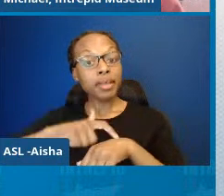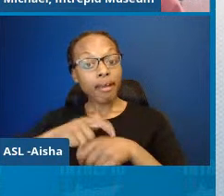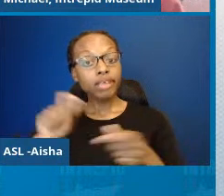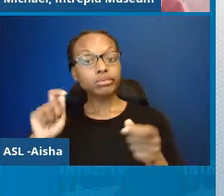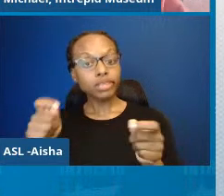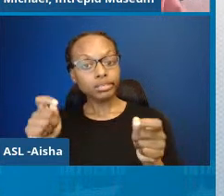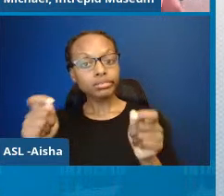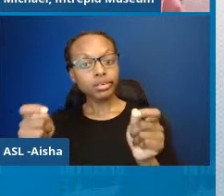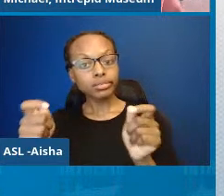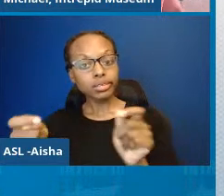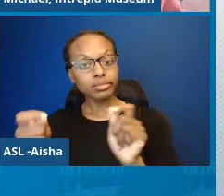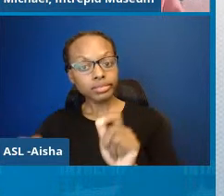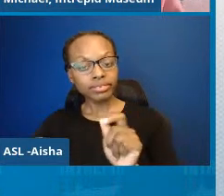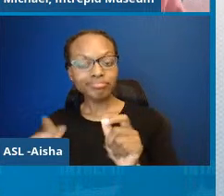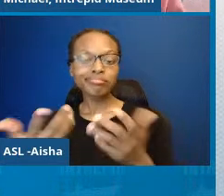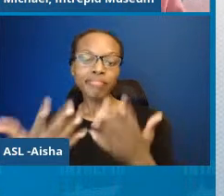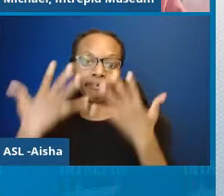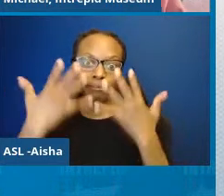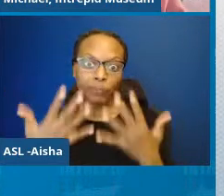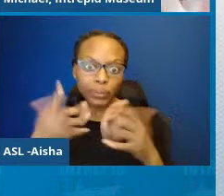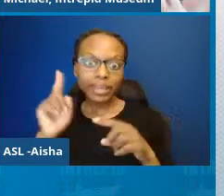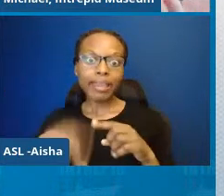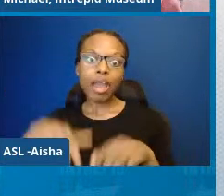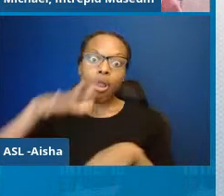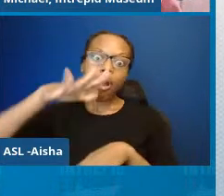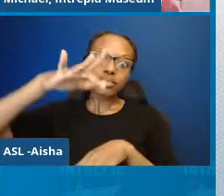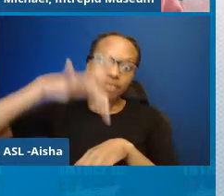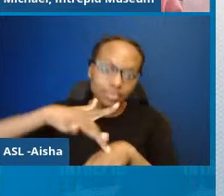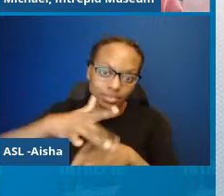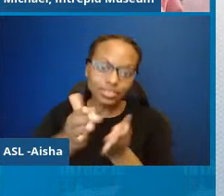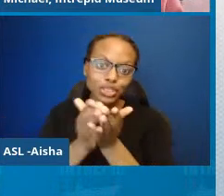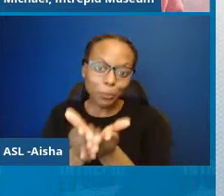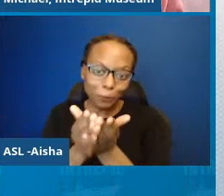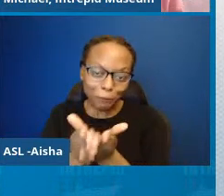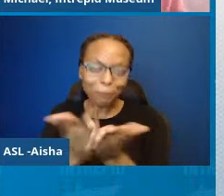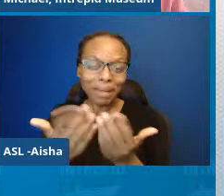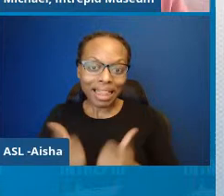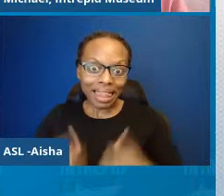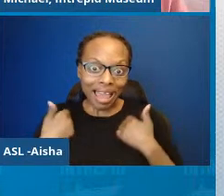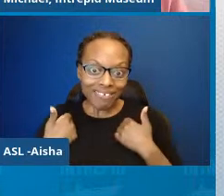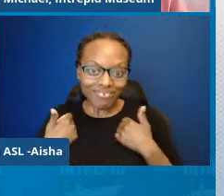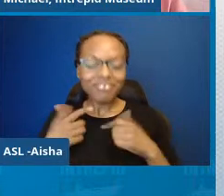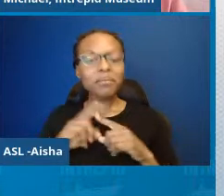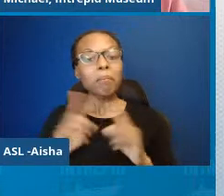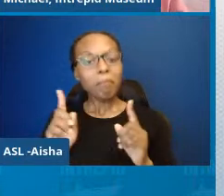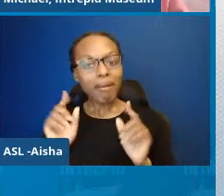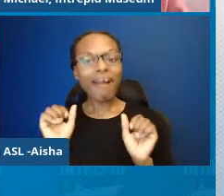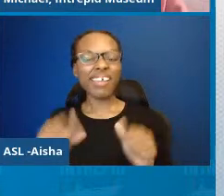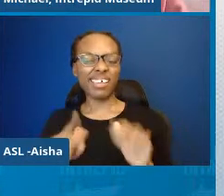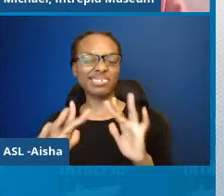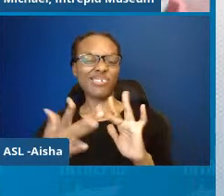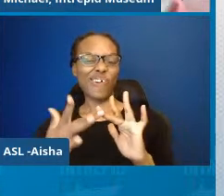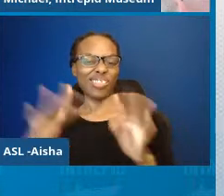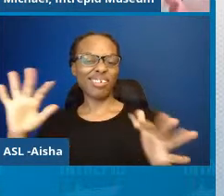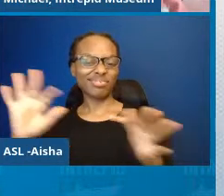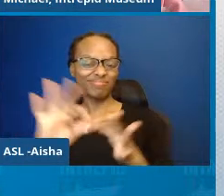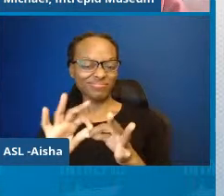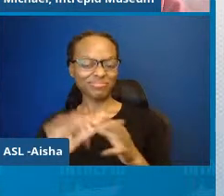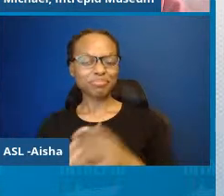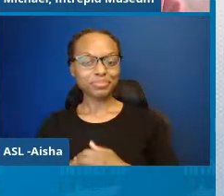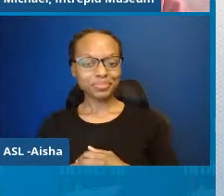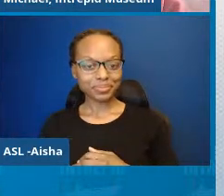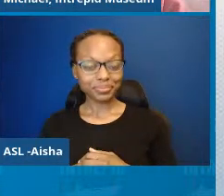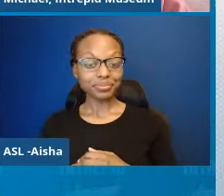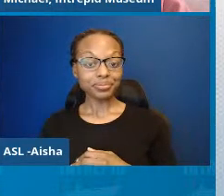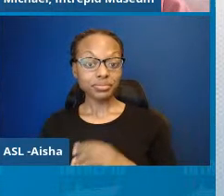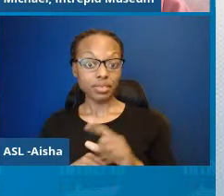be there live on the ship today, but we are happy to bring all this virtual programming to you. Now, if you think about the image